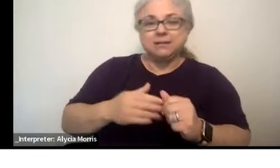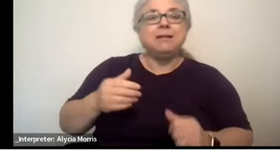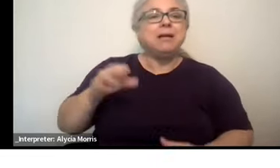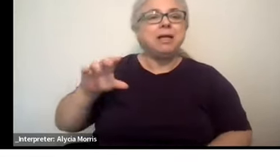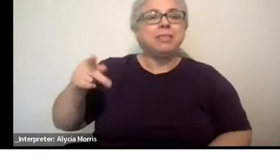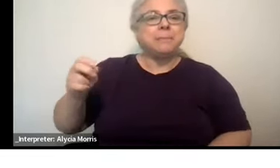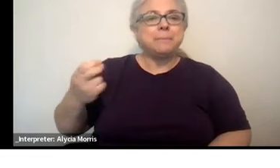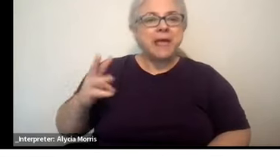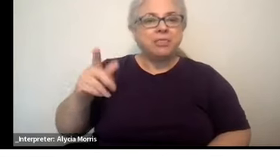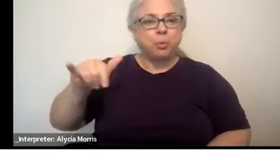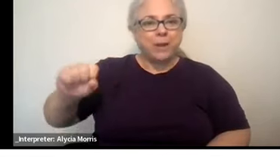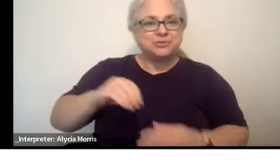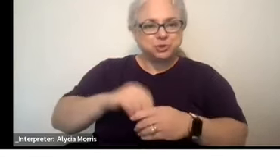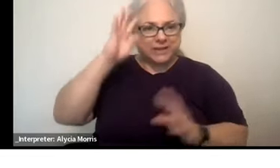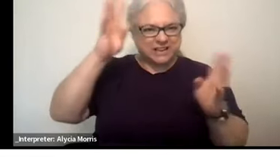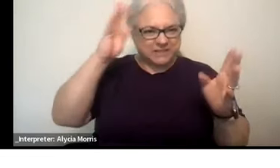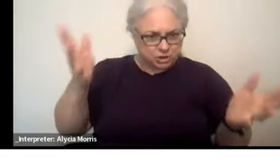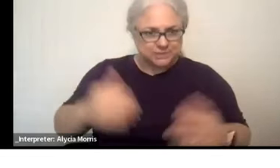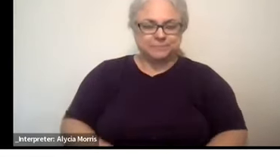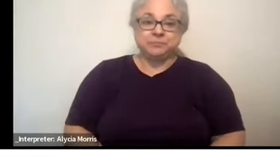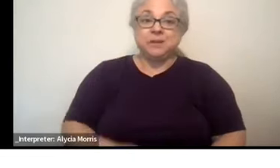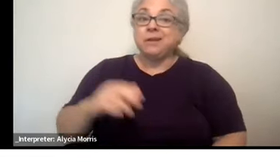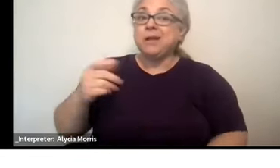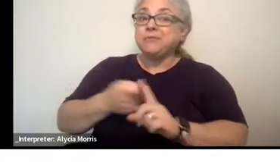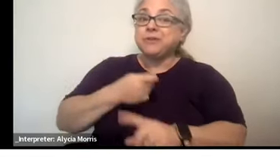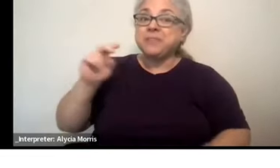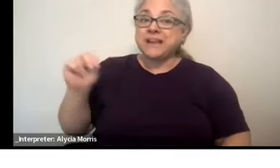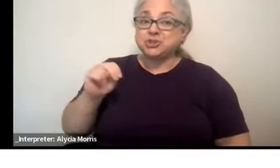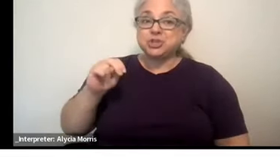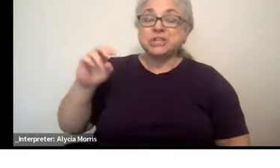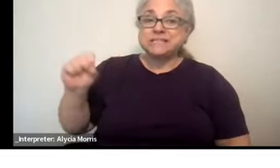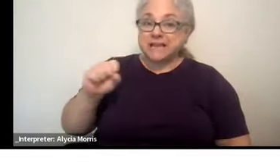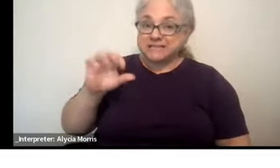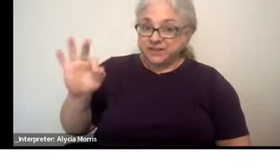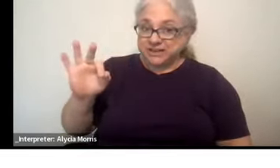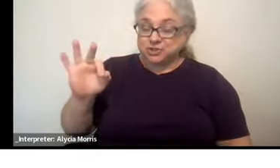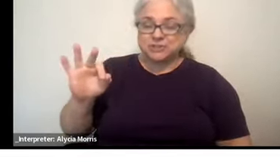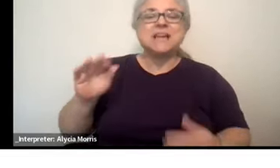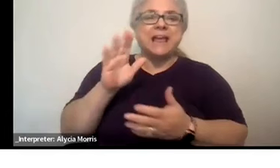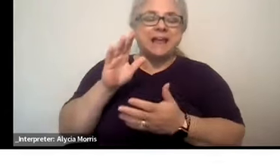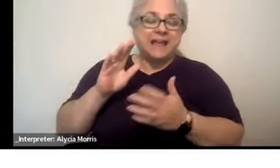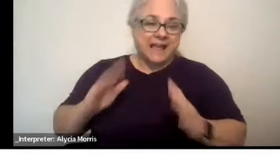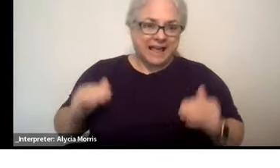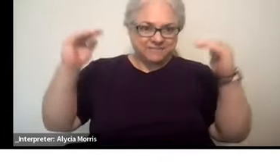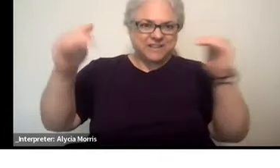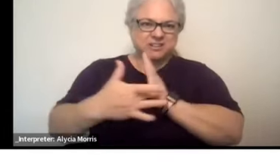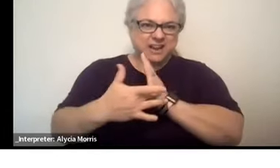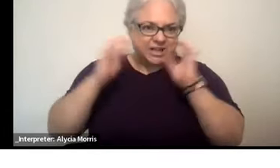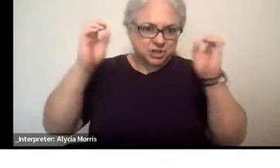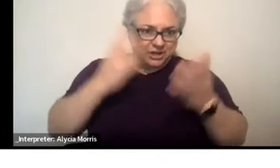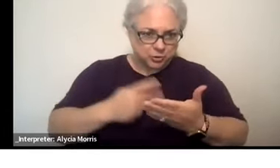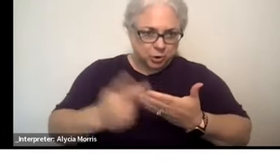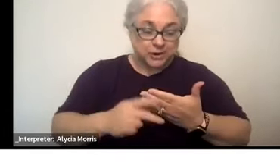to Innovation project, which is funded by the National Science Foundation's Advanced Technological Education Program, which is